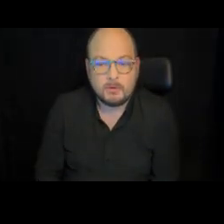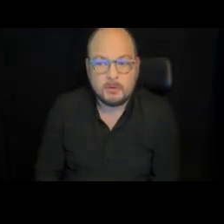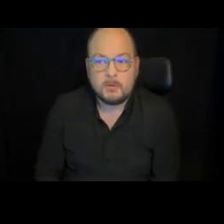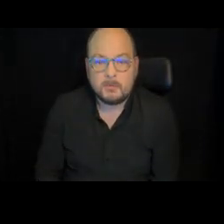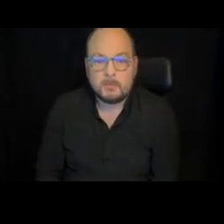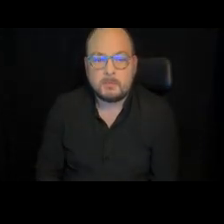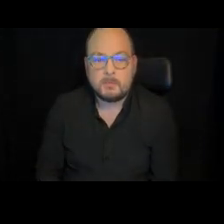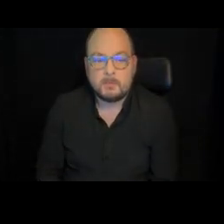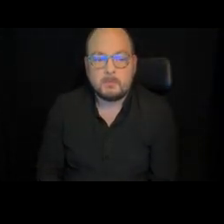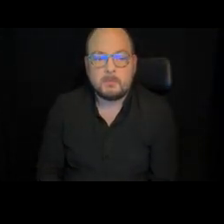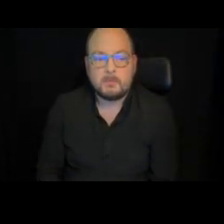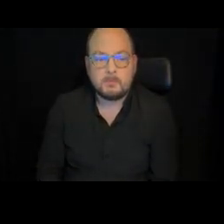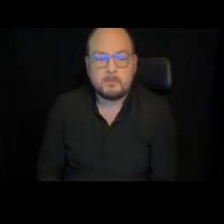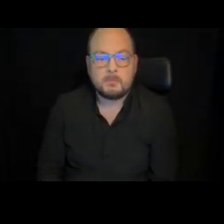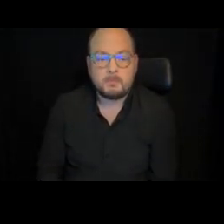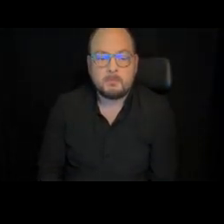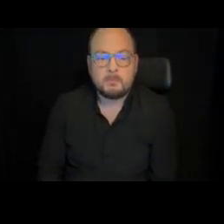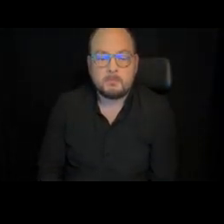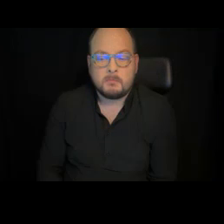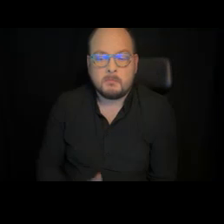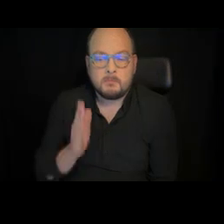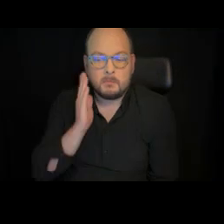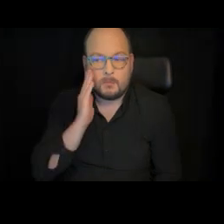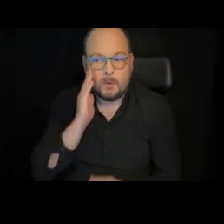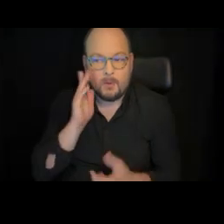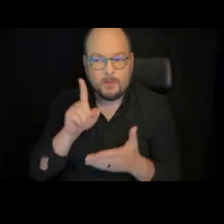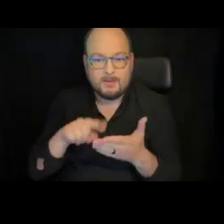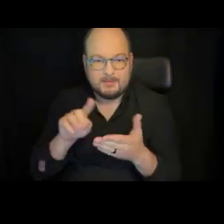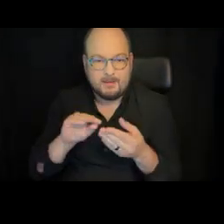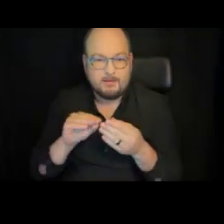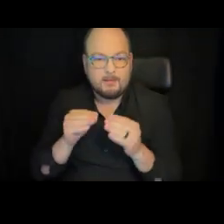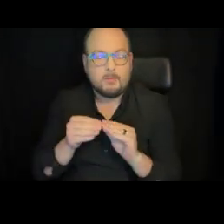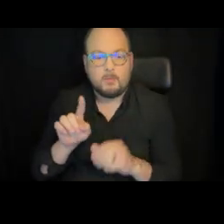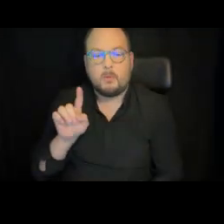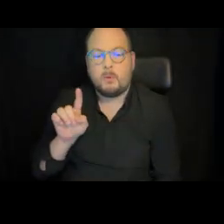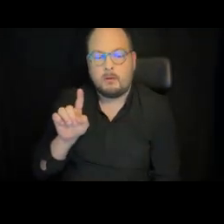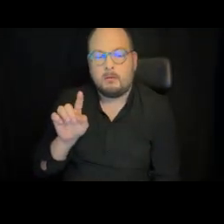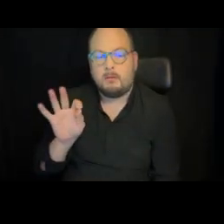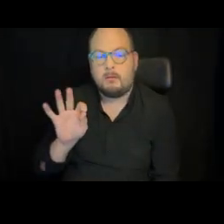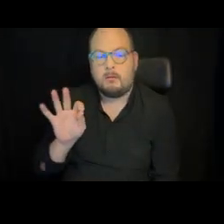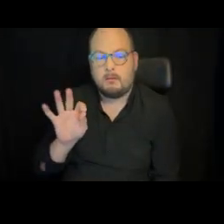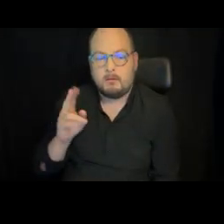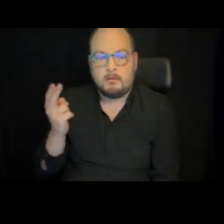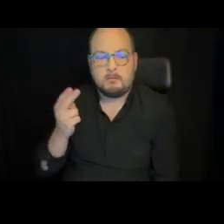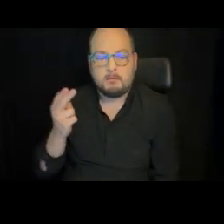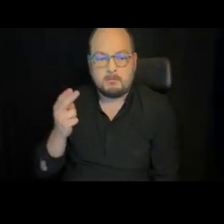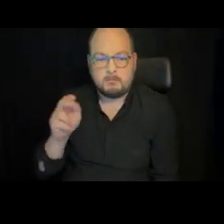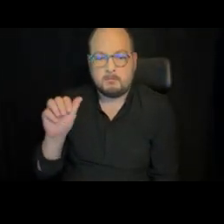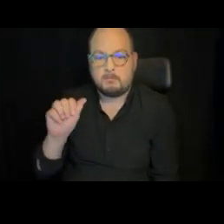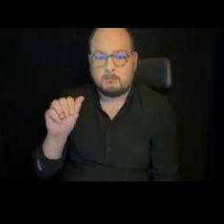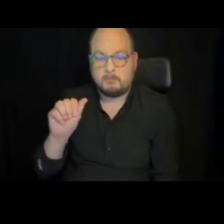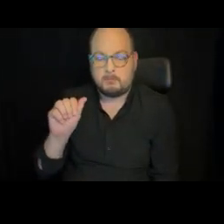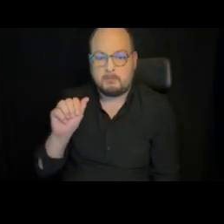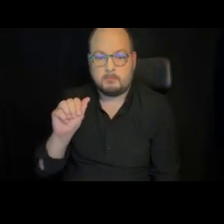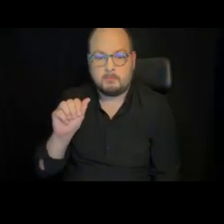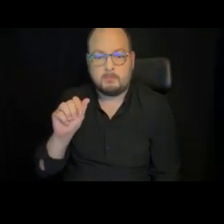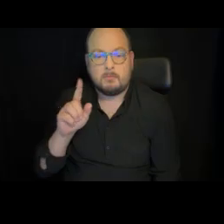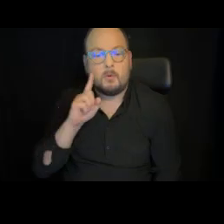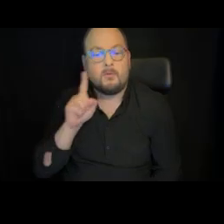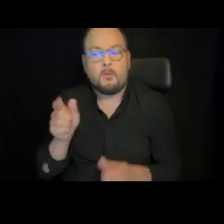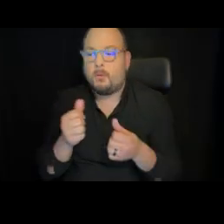Okay, so Knowledge Check 1 reads, the FHA applies to all